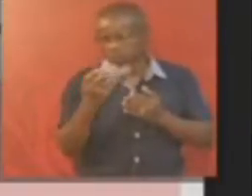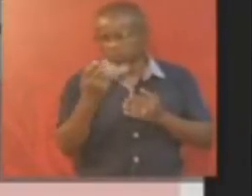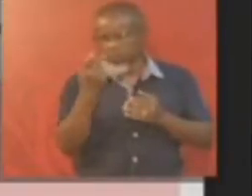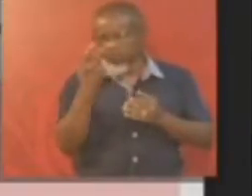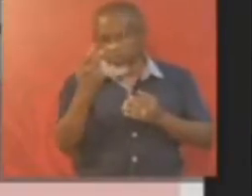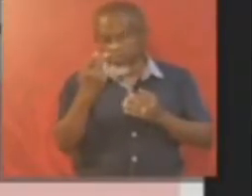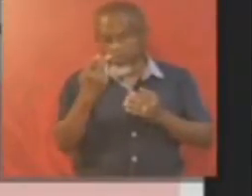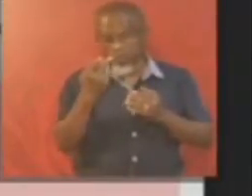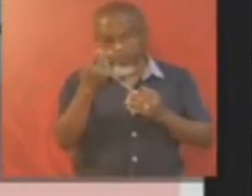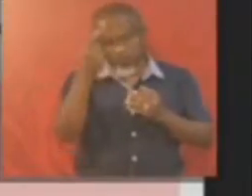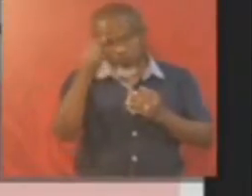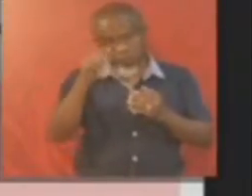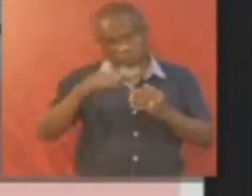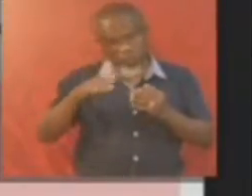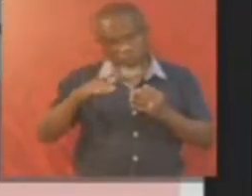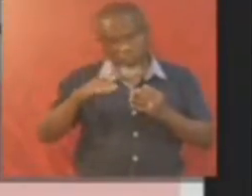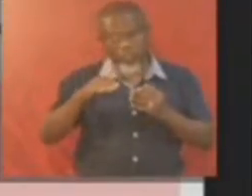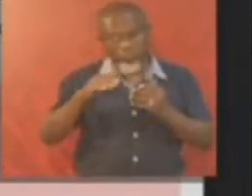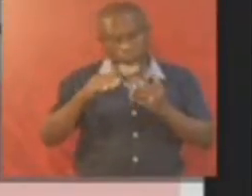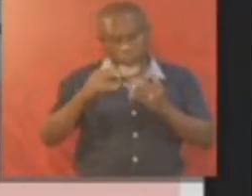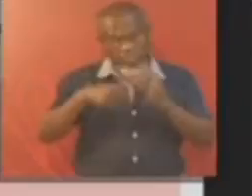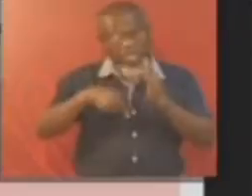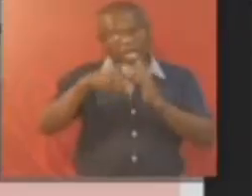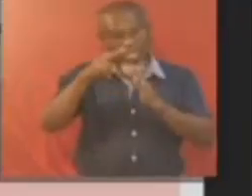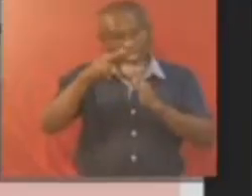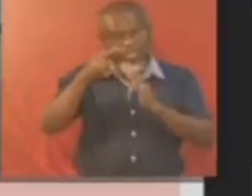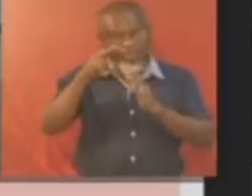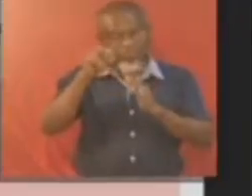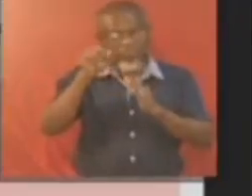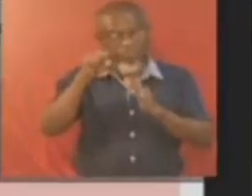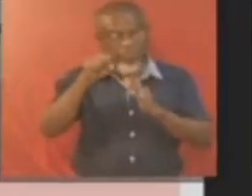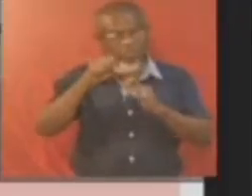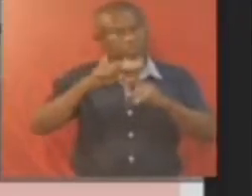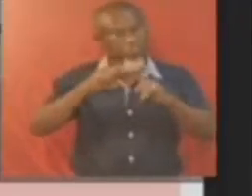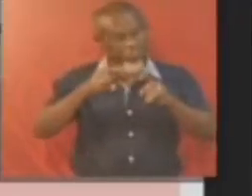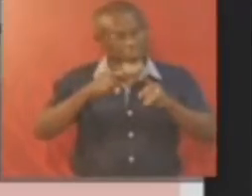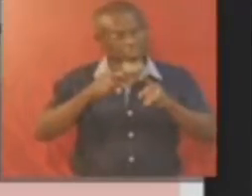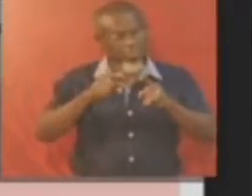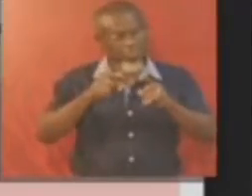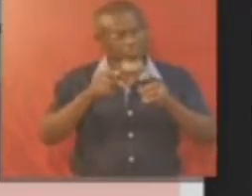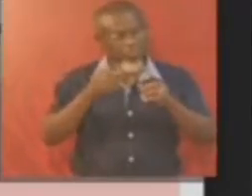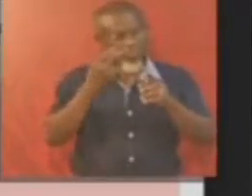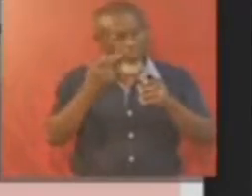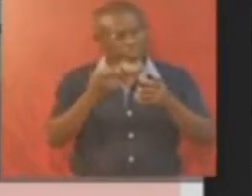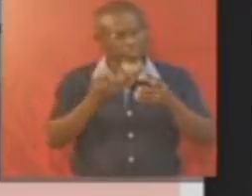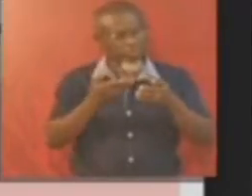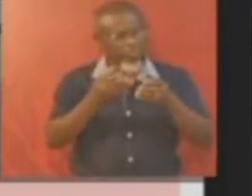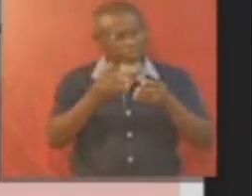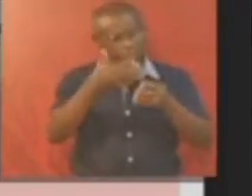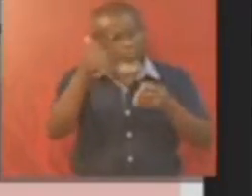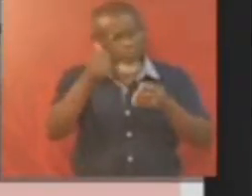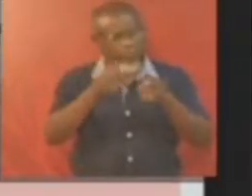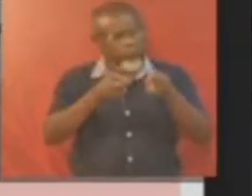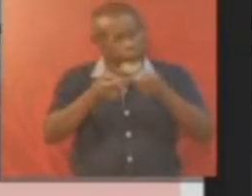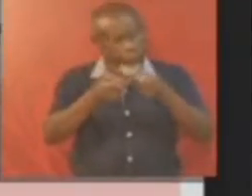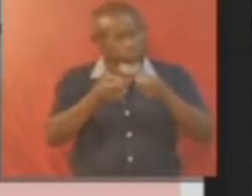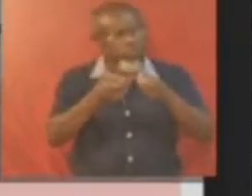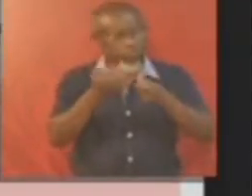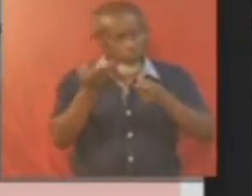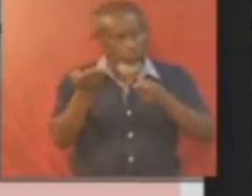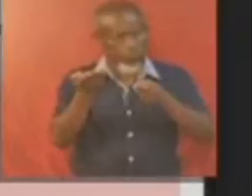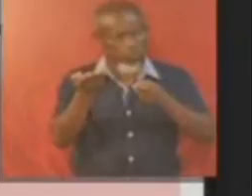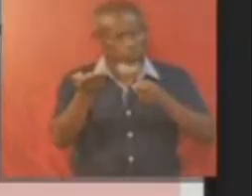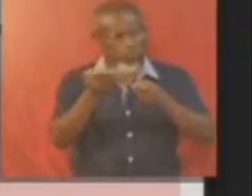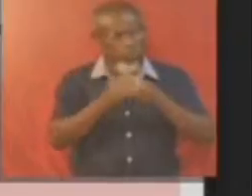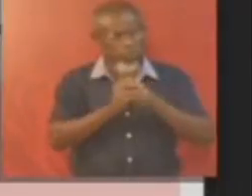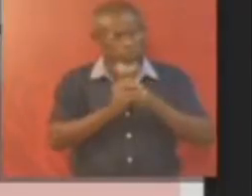childhood gastroenteritis, but staying well within the success or the endemic zone. And at week 40, 41, we are at